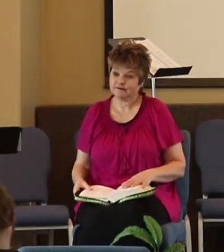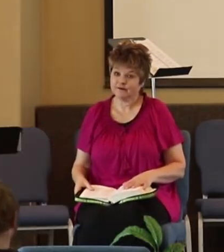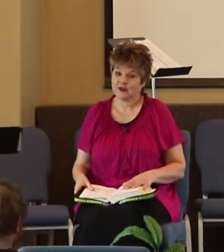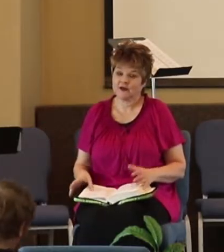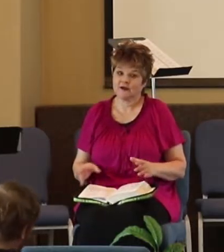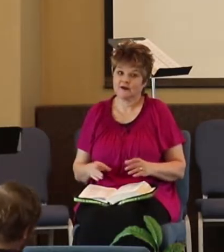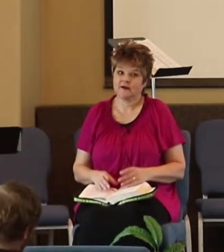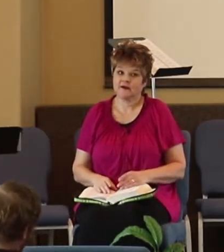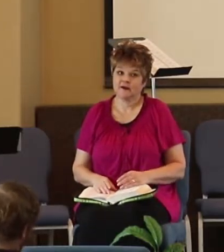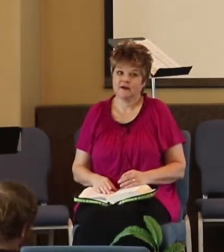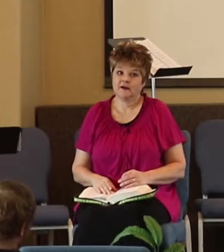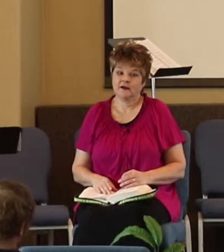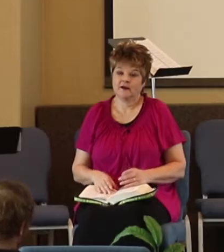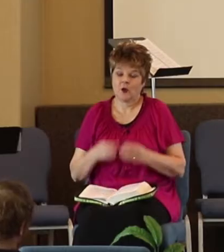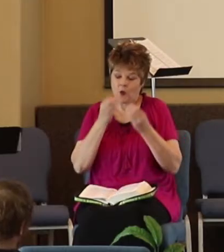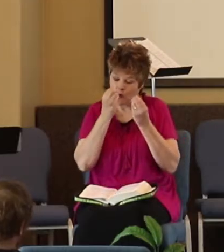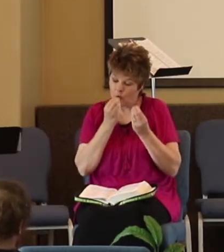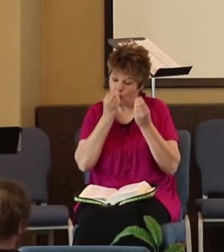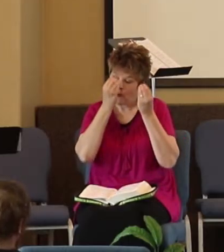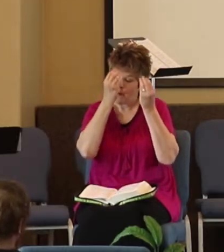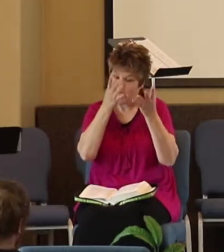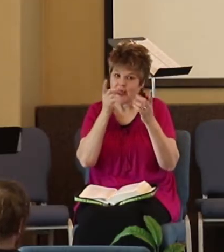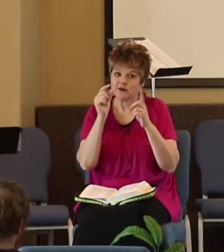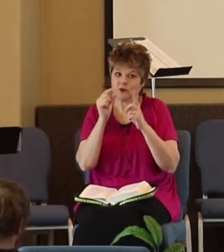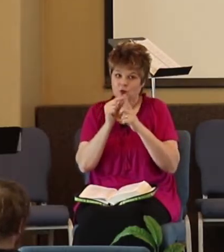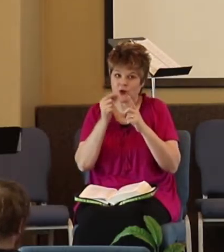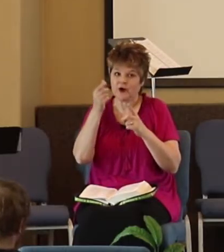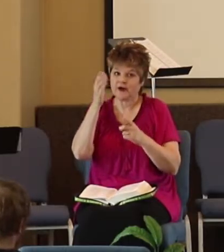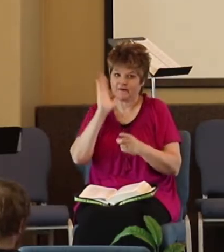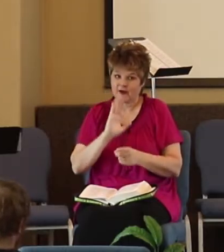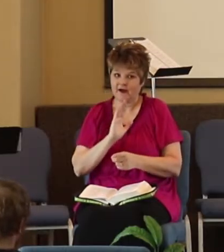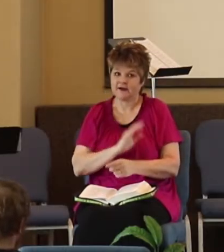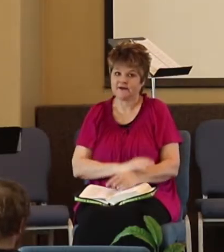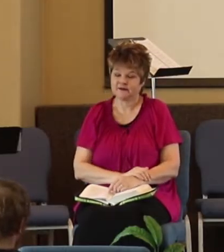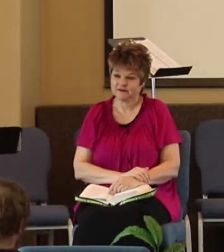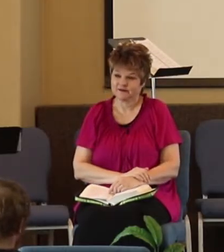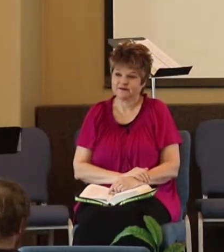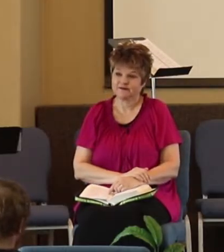But I don't obey the Word of God.